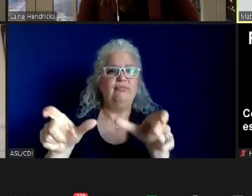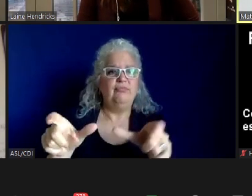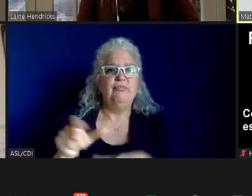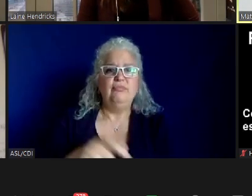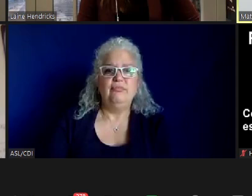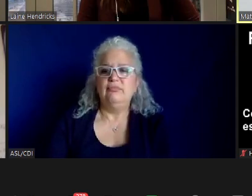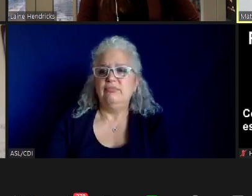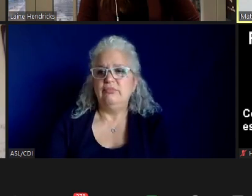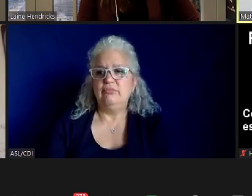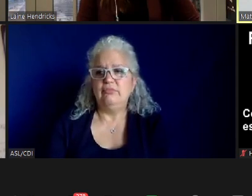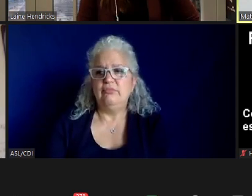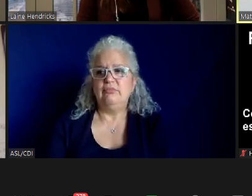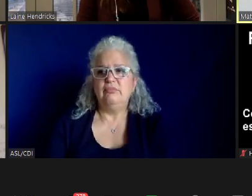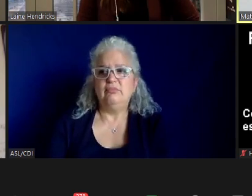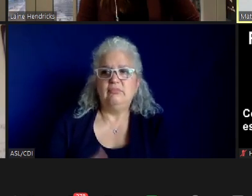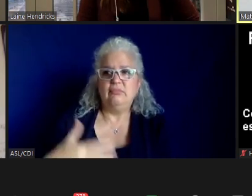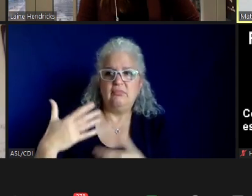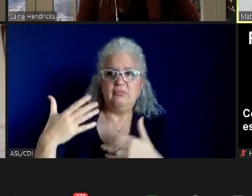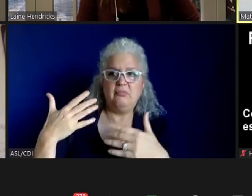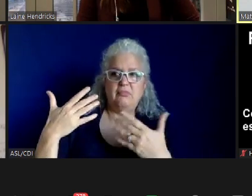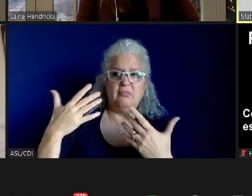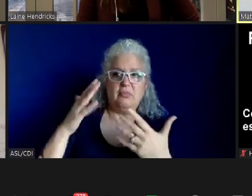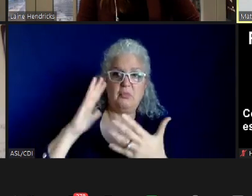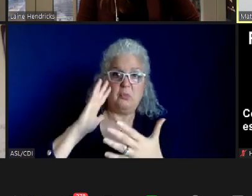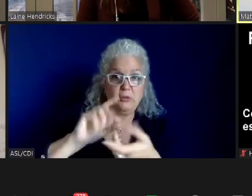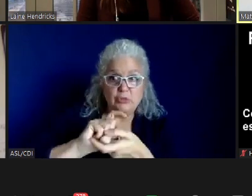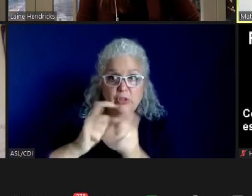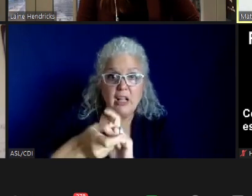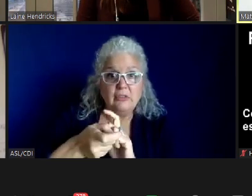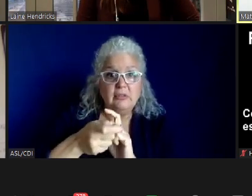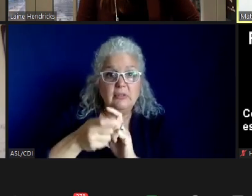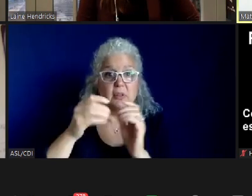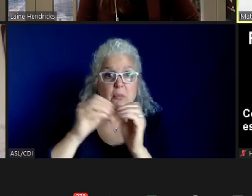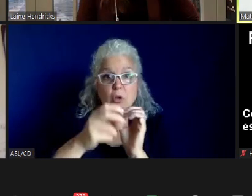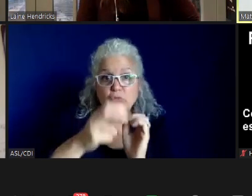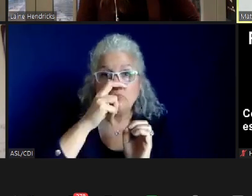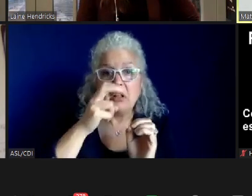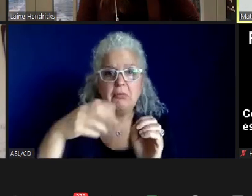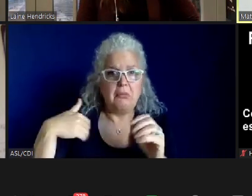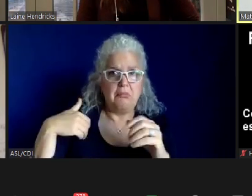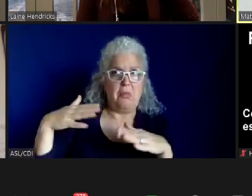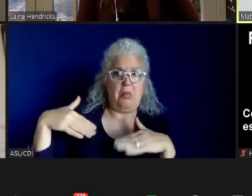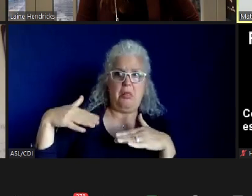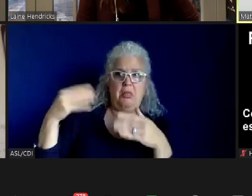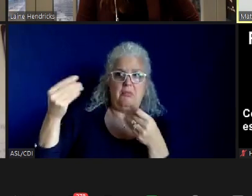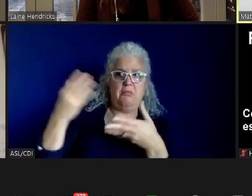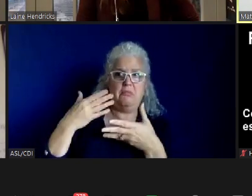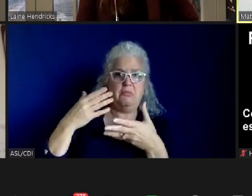policy locally, either more restrictive or less restrictive than the current one.